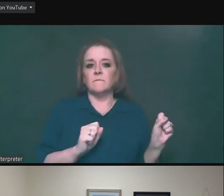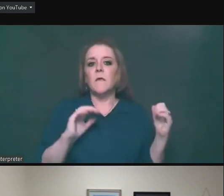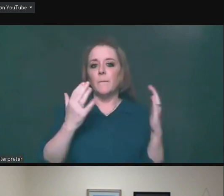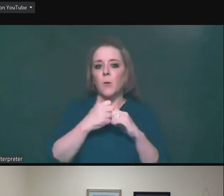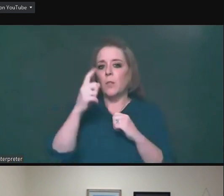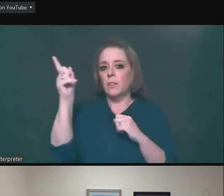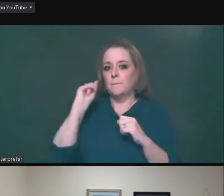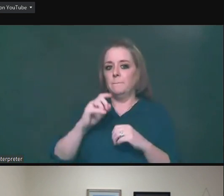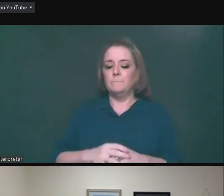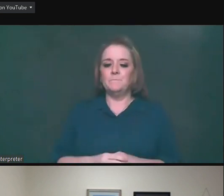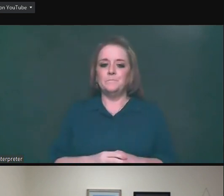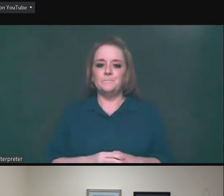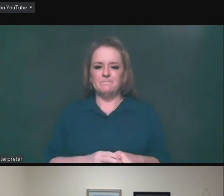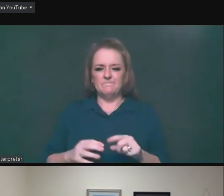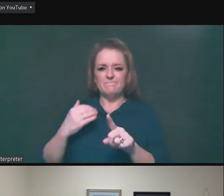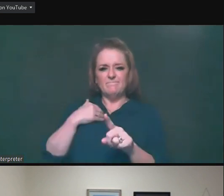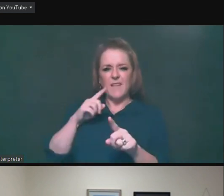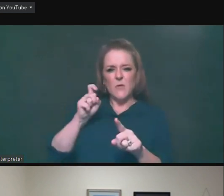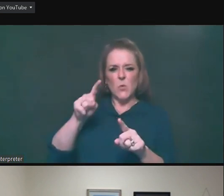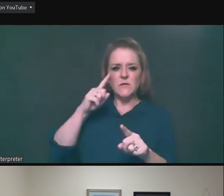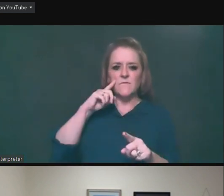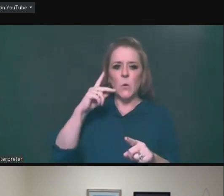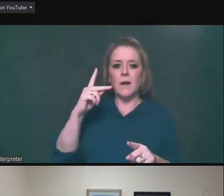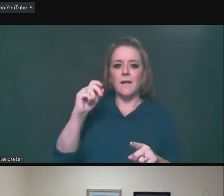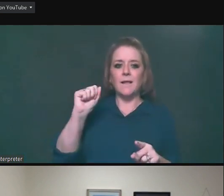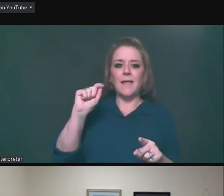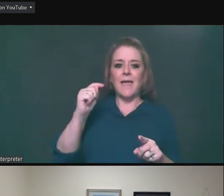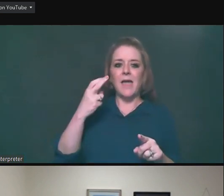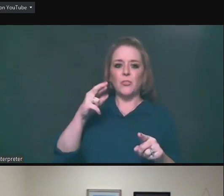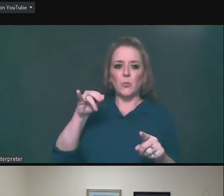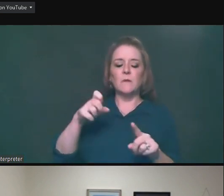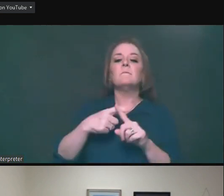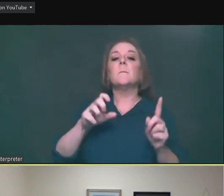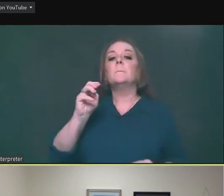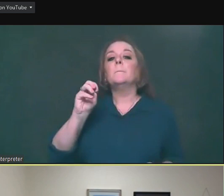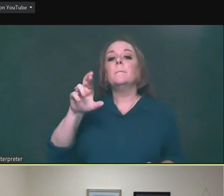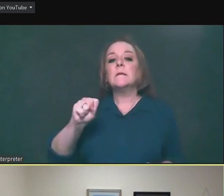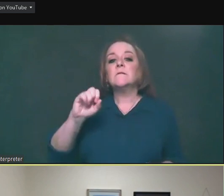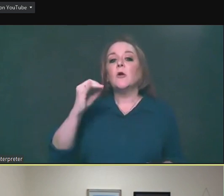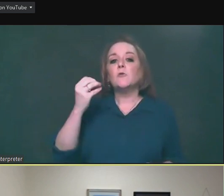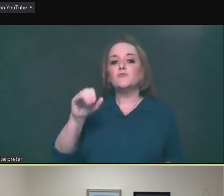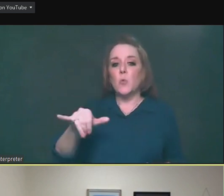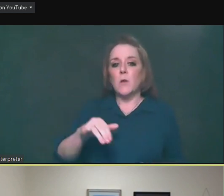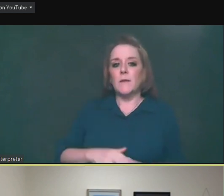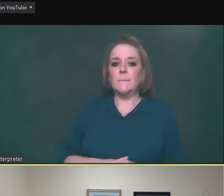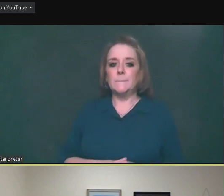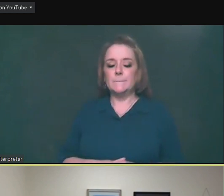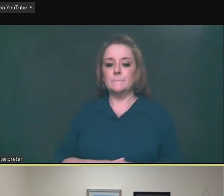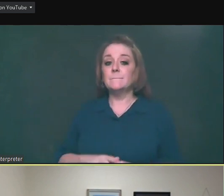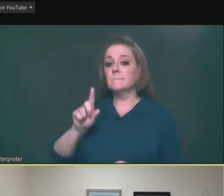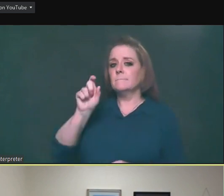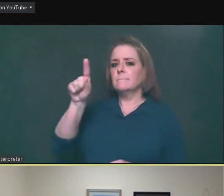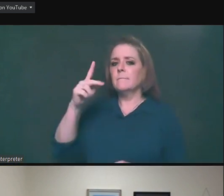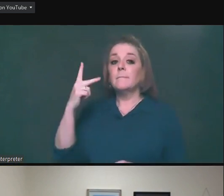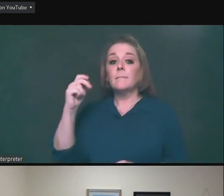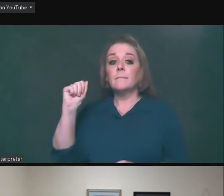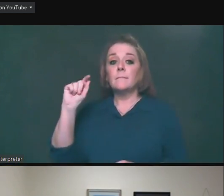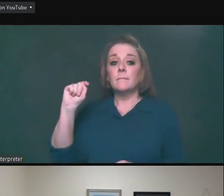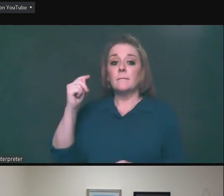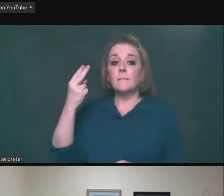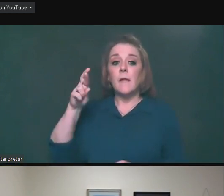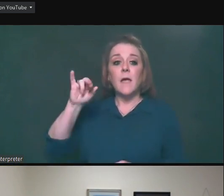I have a question for Kathryn about the antibody testing. Kathryn, do they